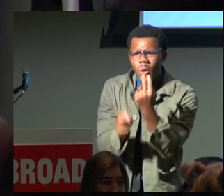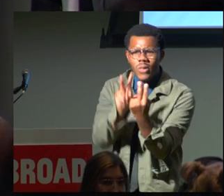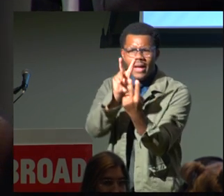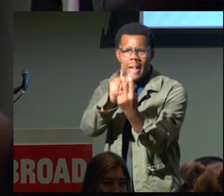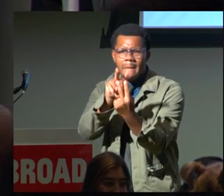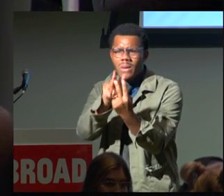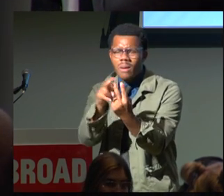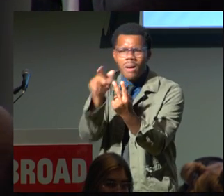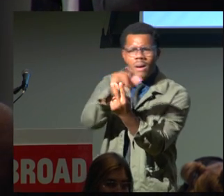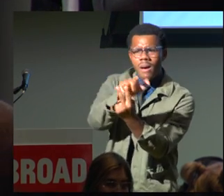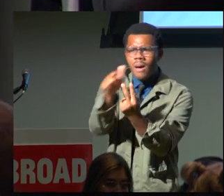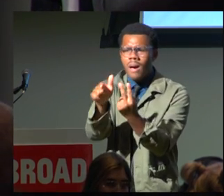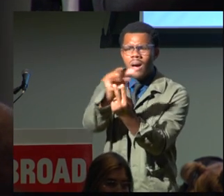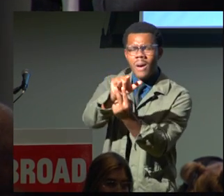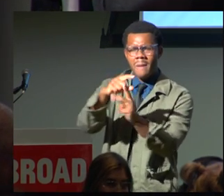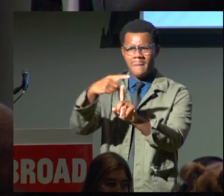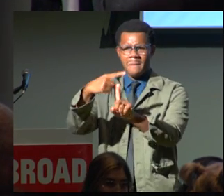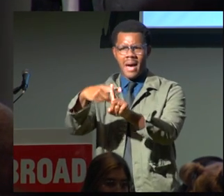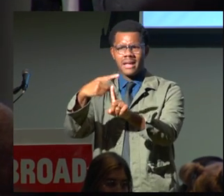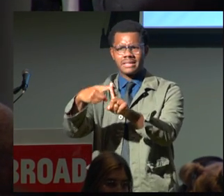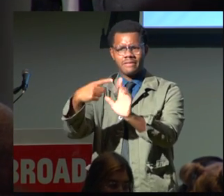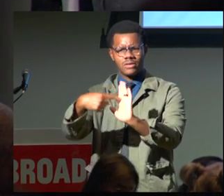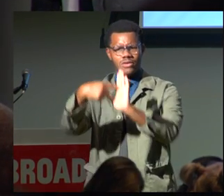positively reflected, especially within our community.